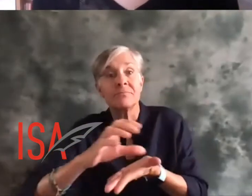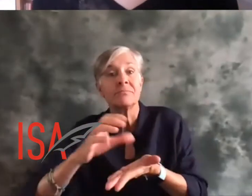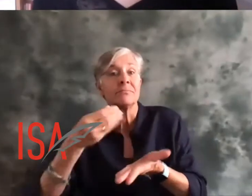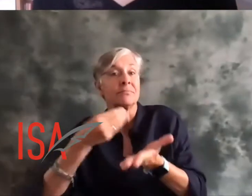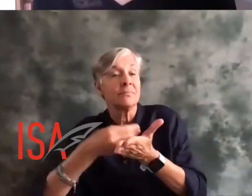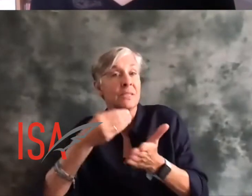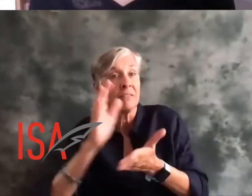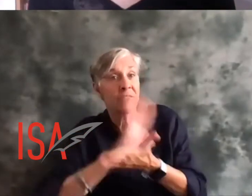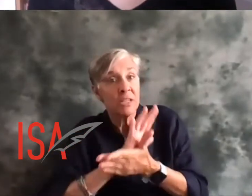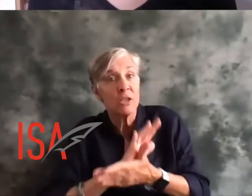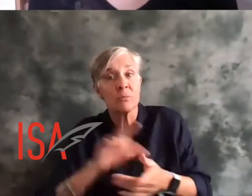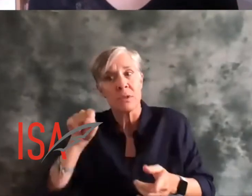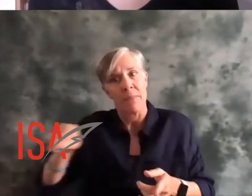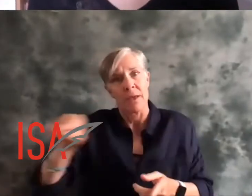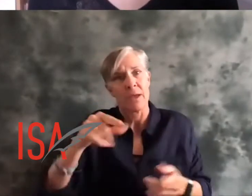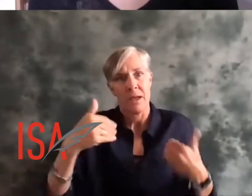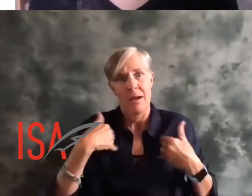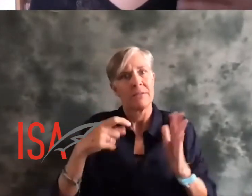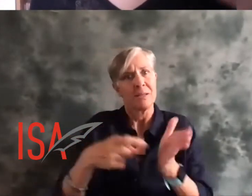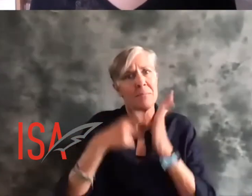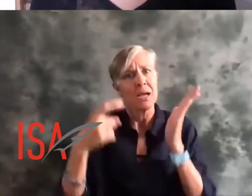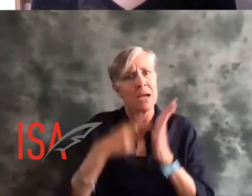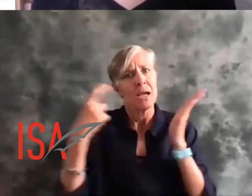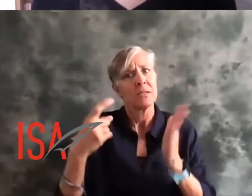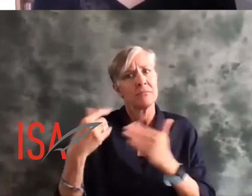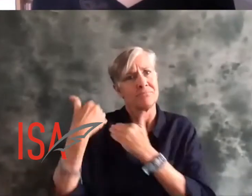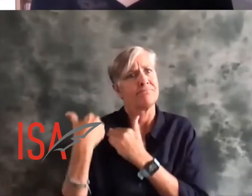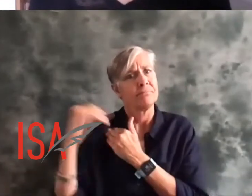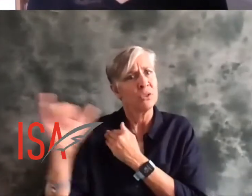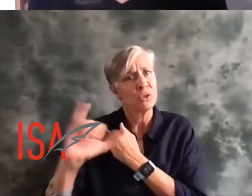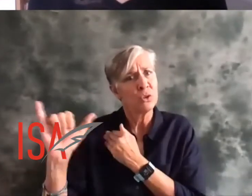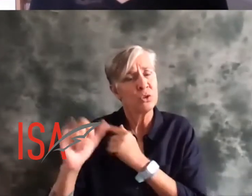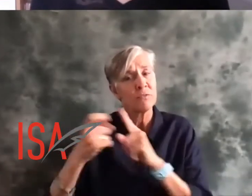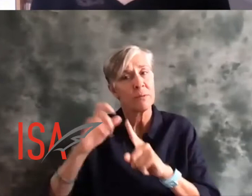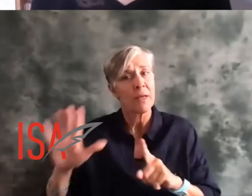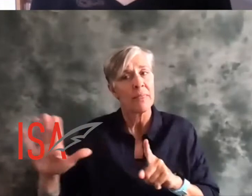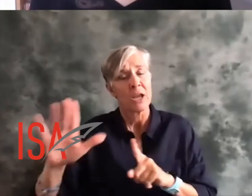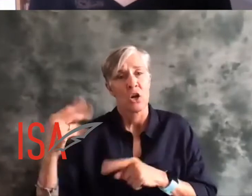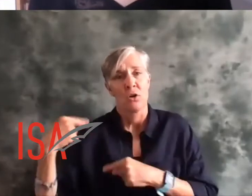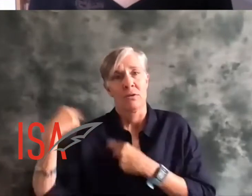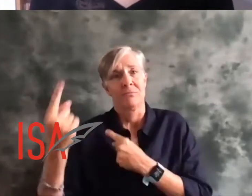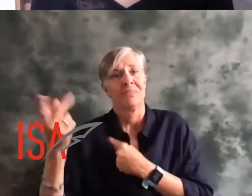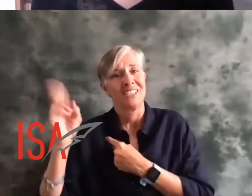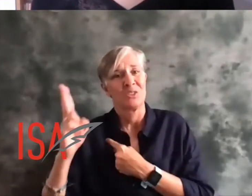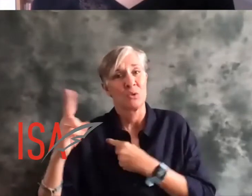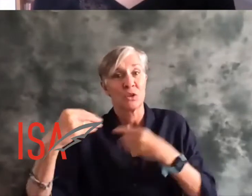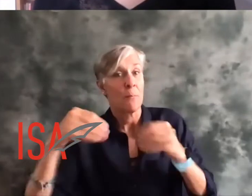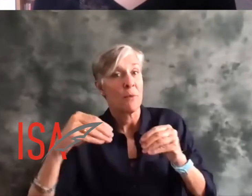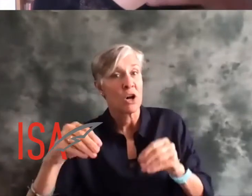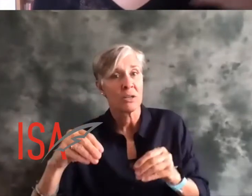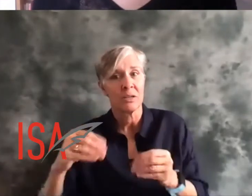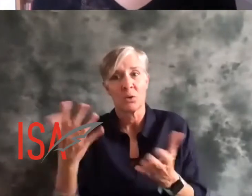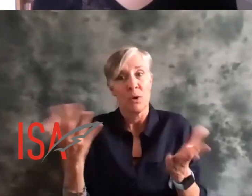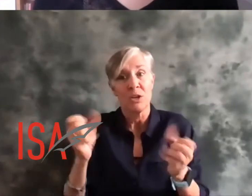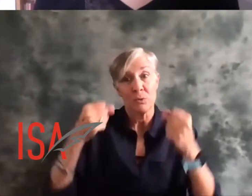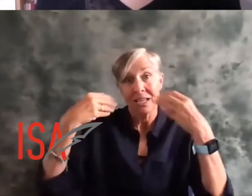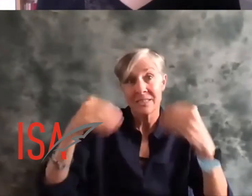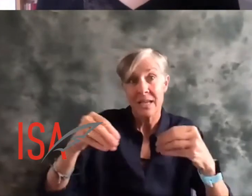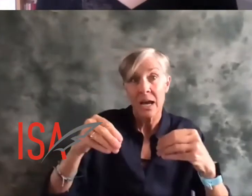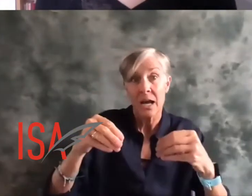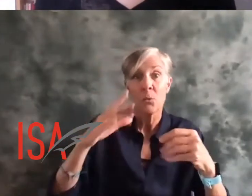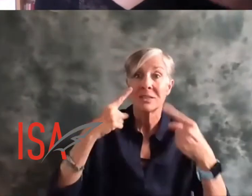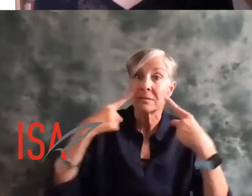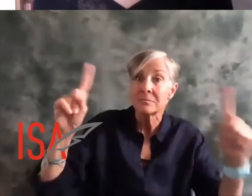films. They have demands based on their historical market, what they've been able to sell before, what has done